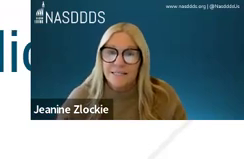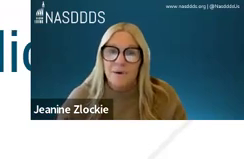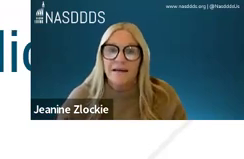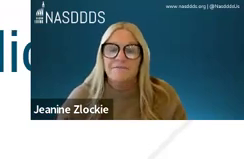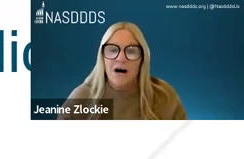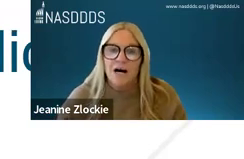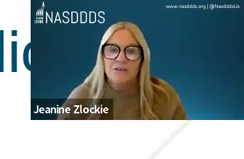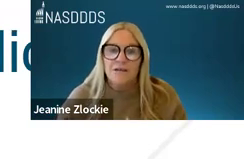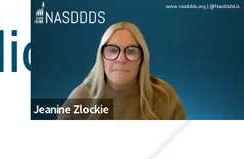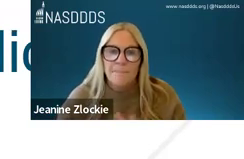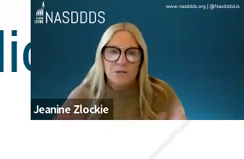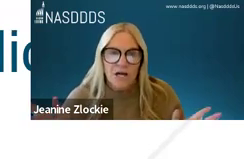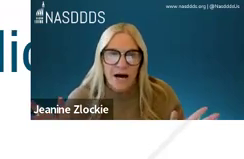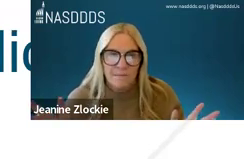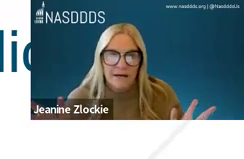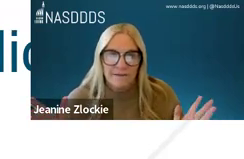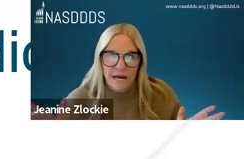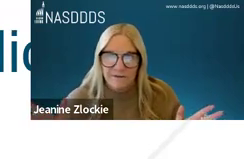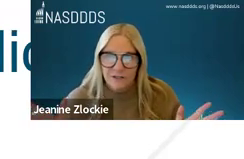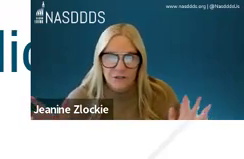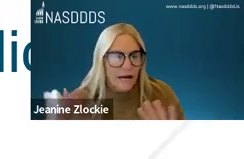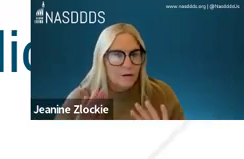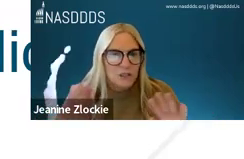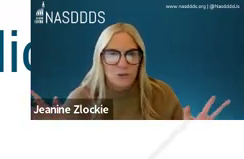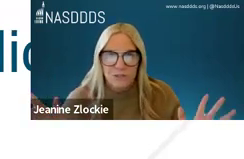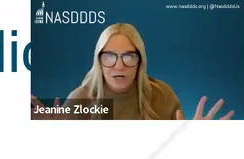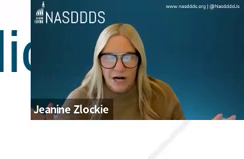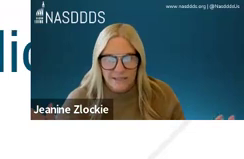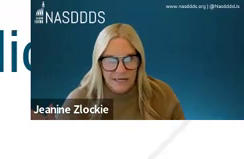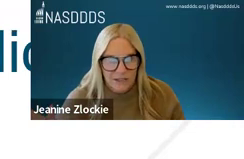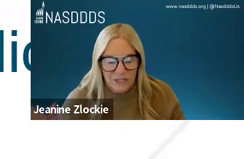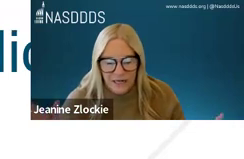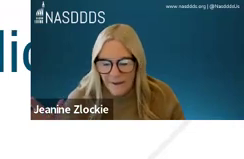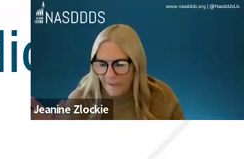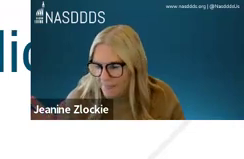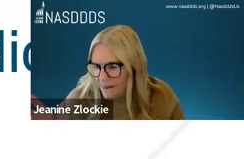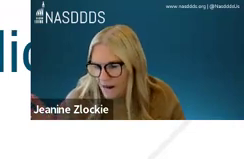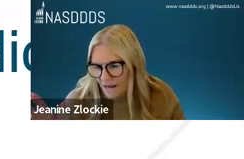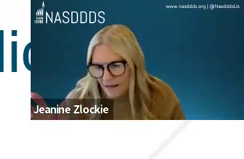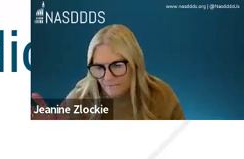1915C is by far the most common of the waivers throughout use across the country.